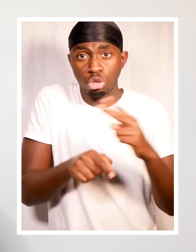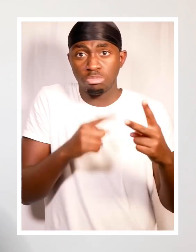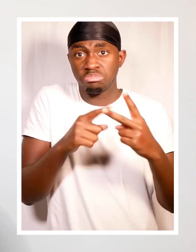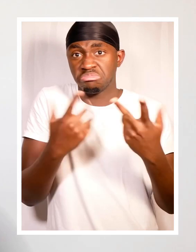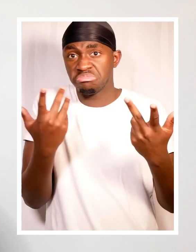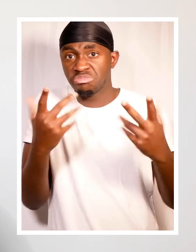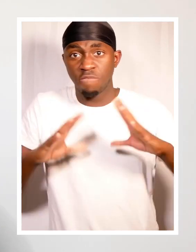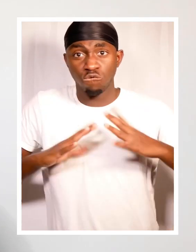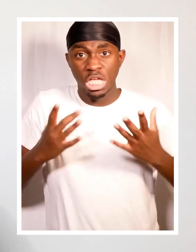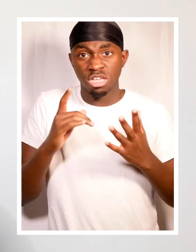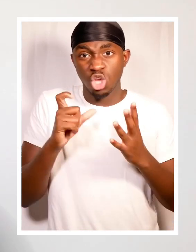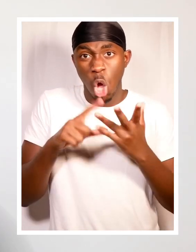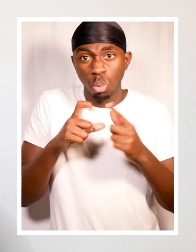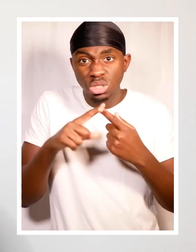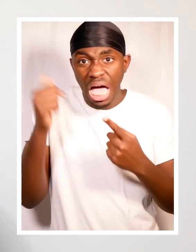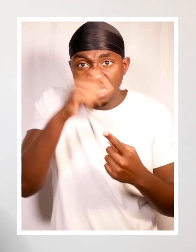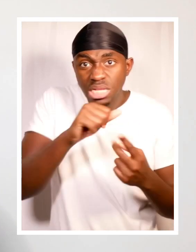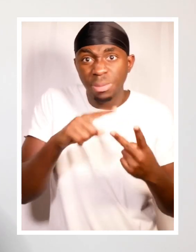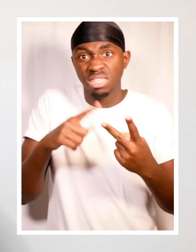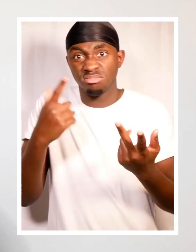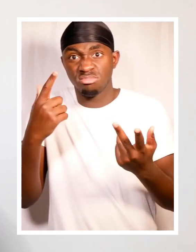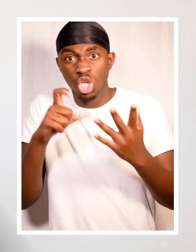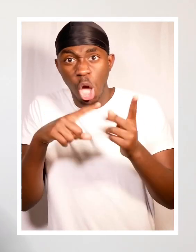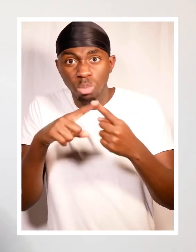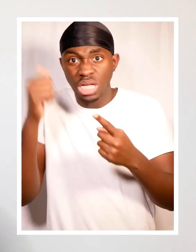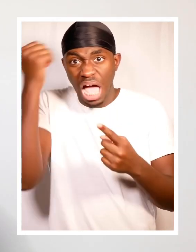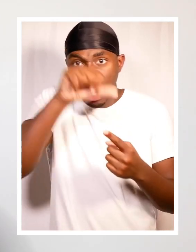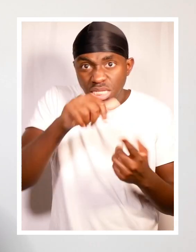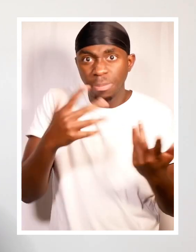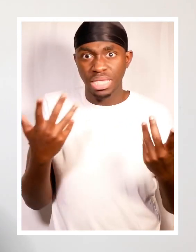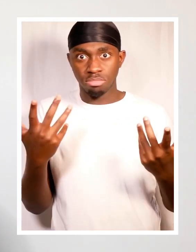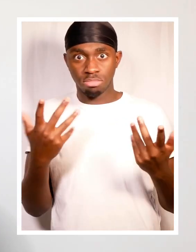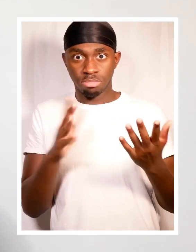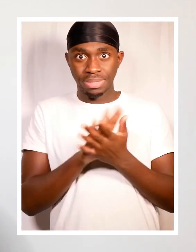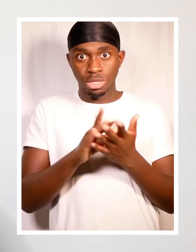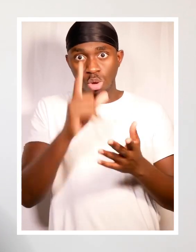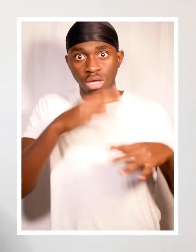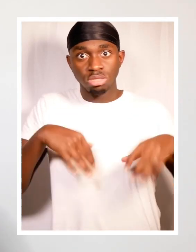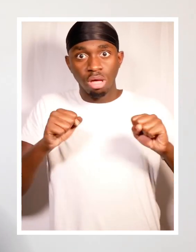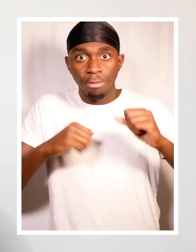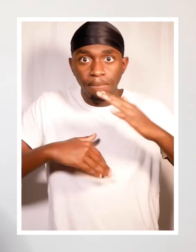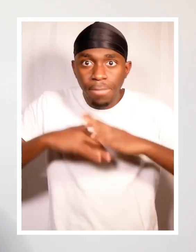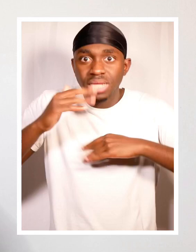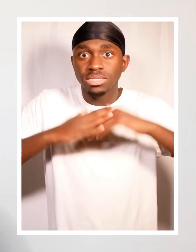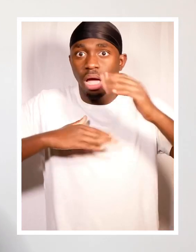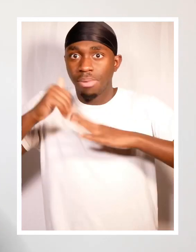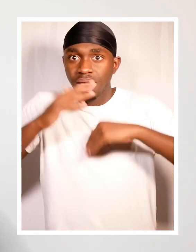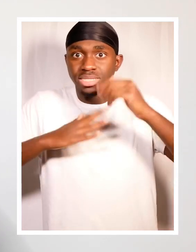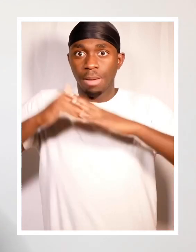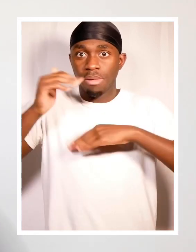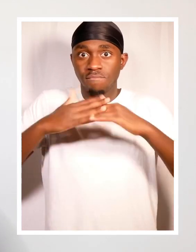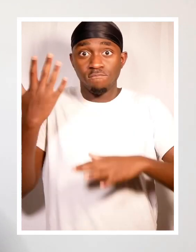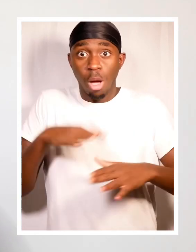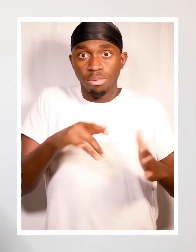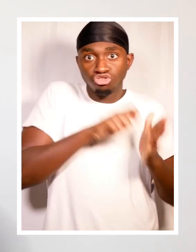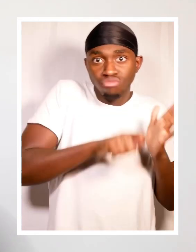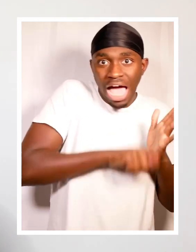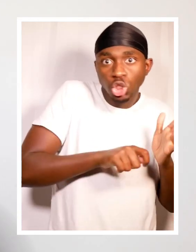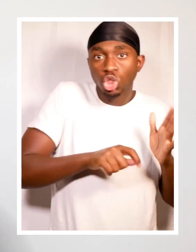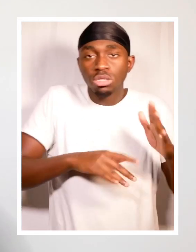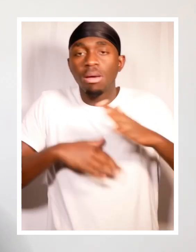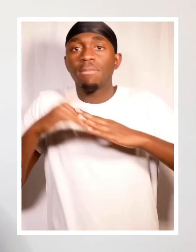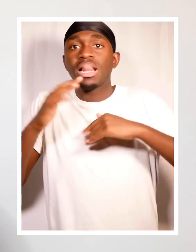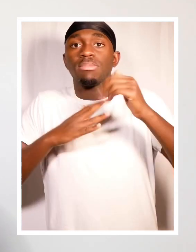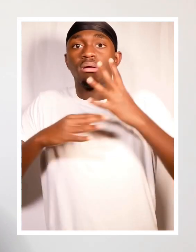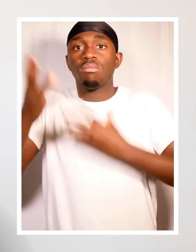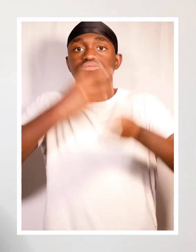look for as many alternatives as possible to pick up the skill that you want before jumping into applying for